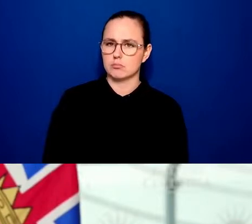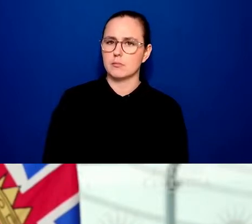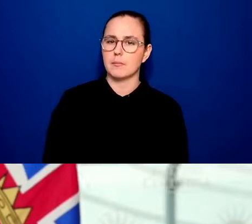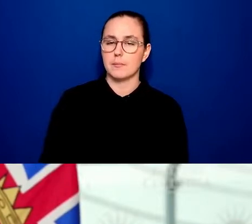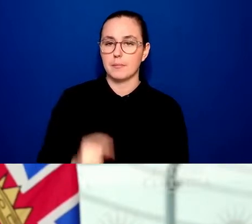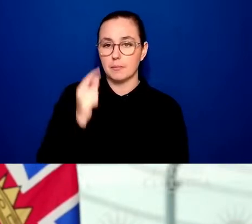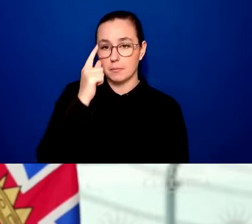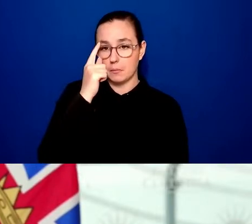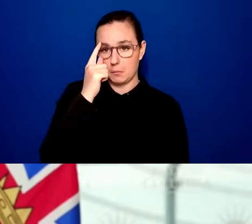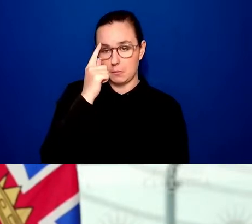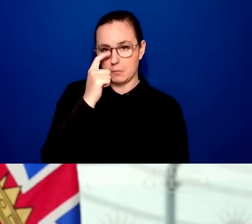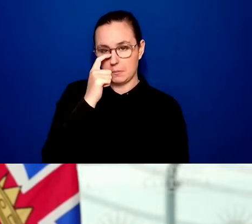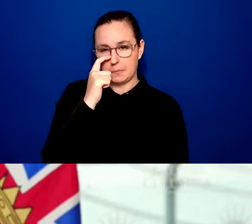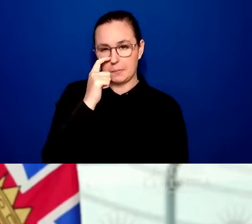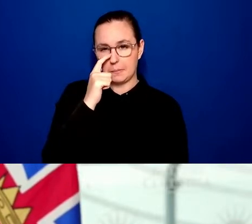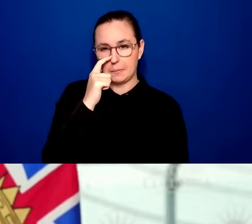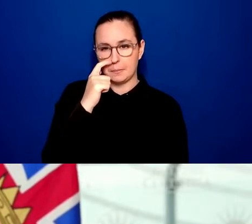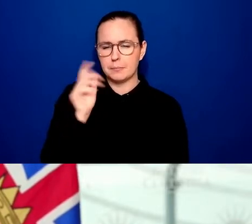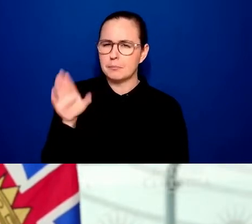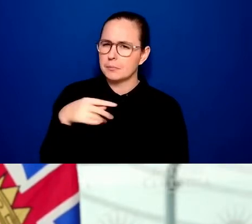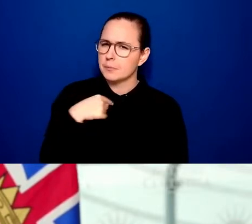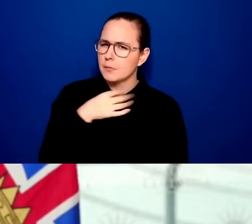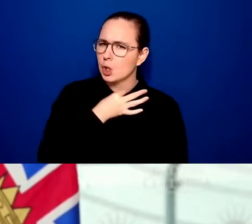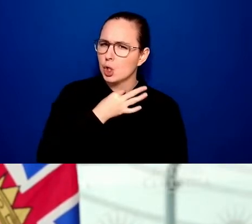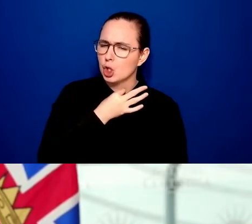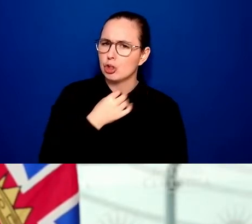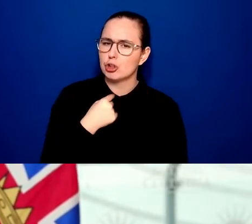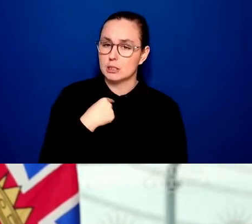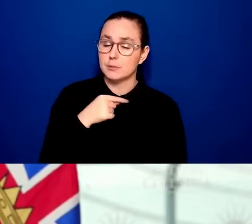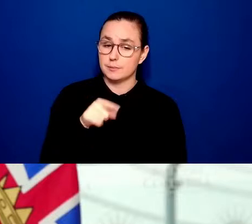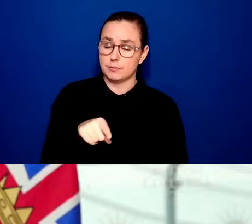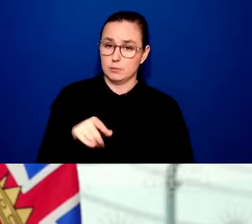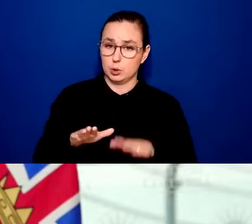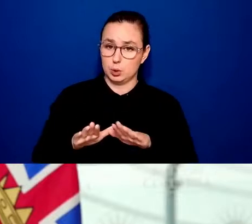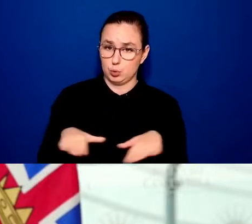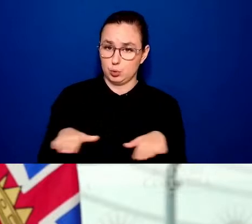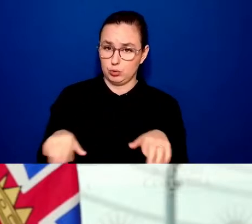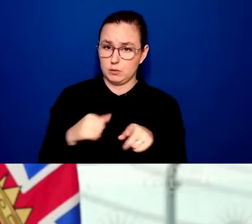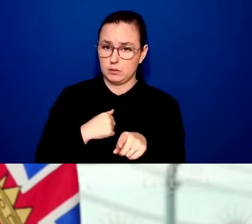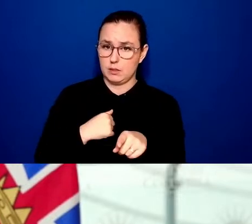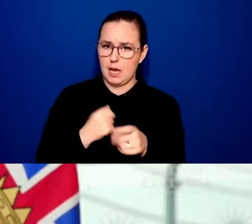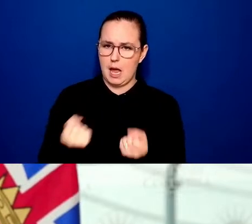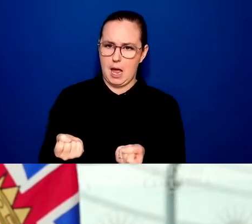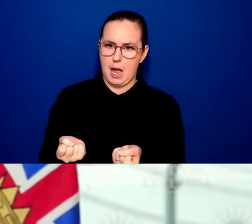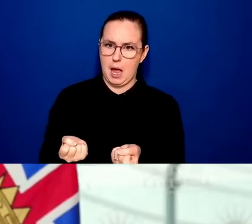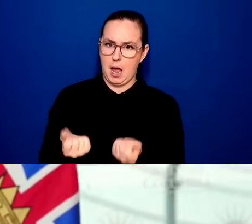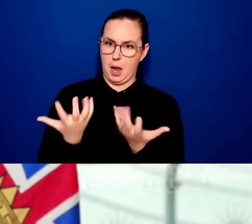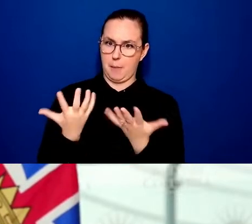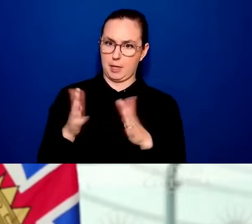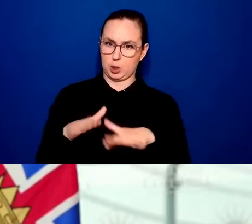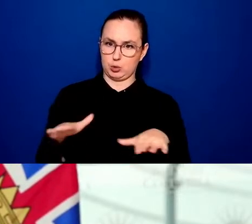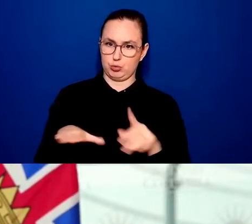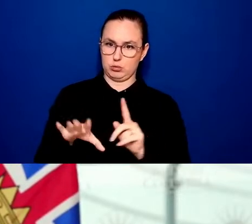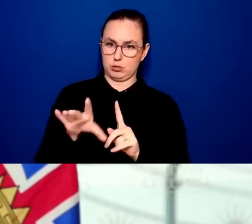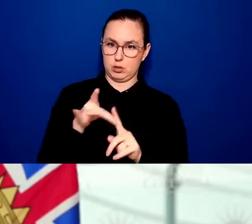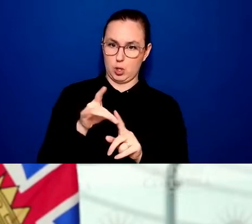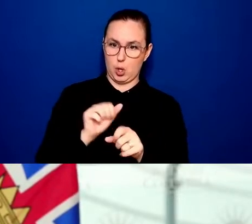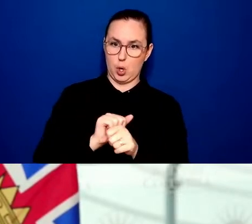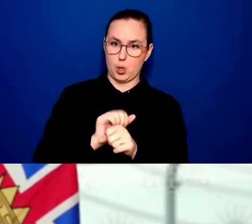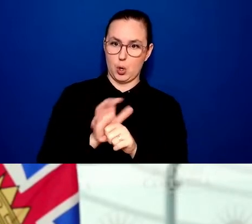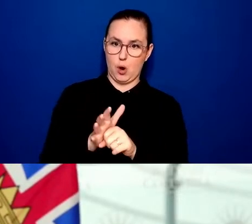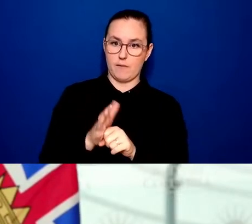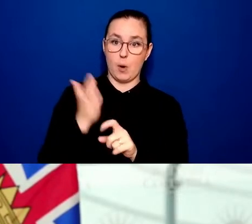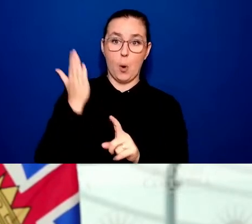these cases among children are connected to parents who are not immunized? And on another